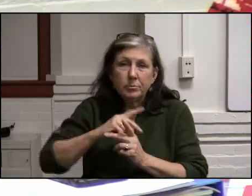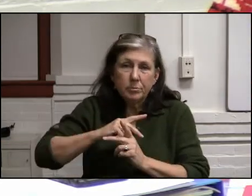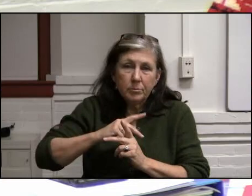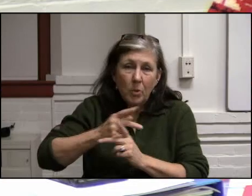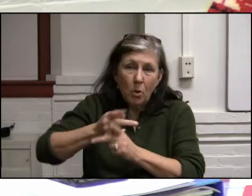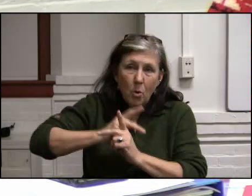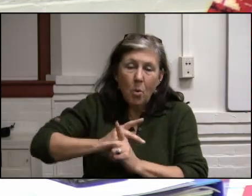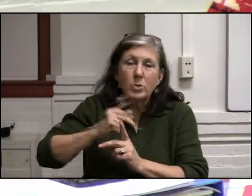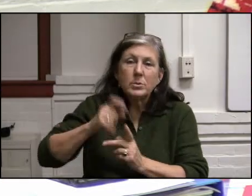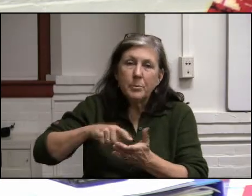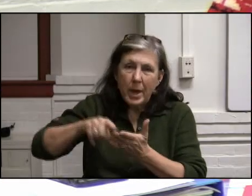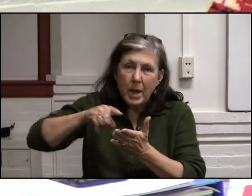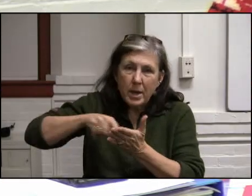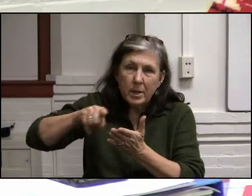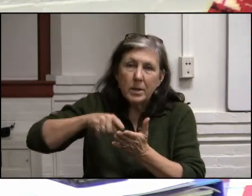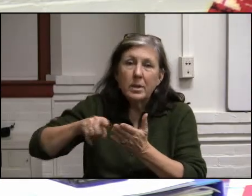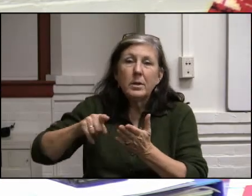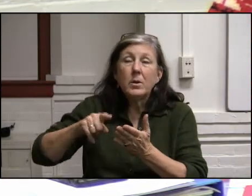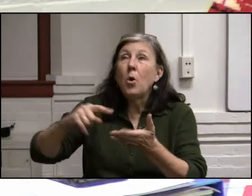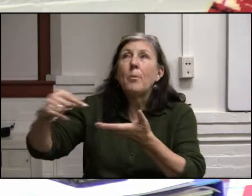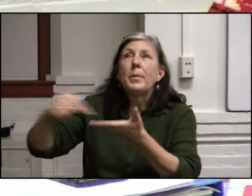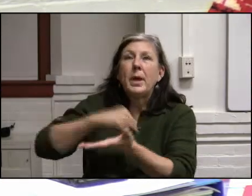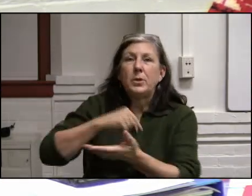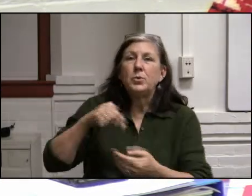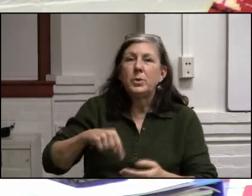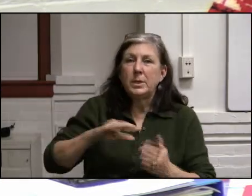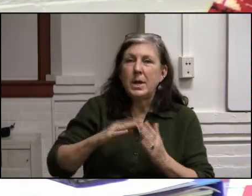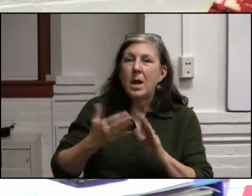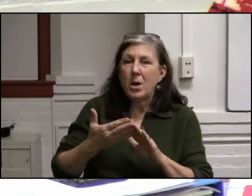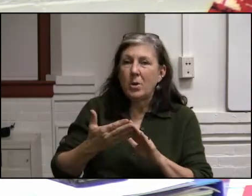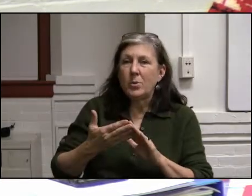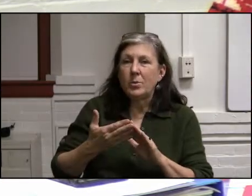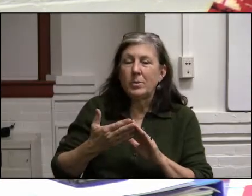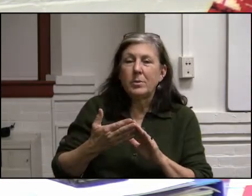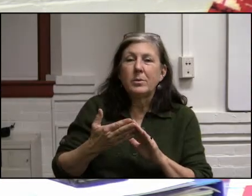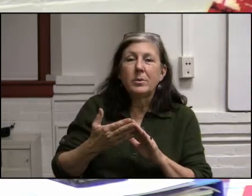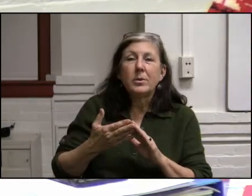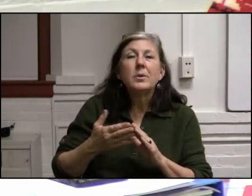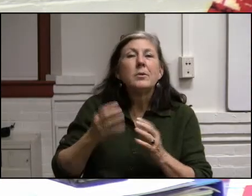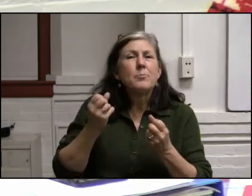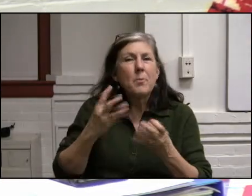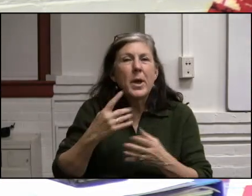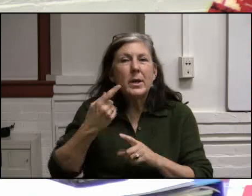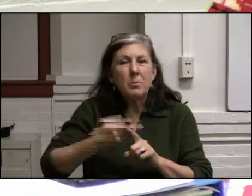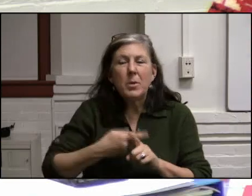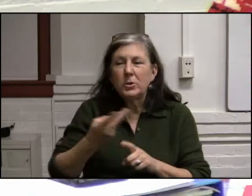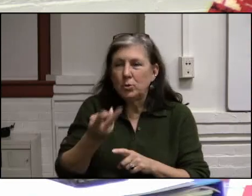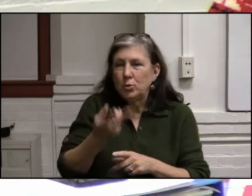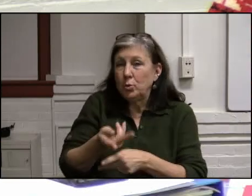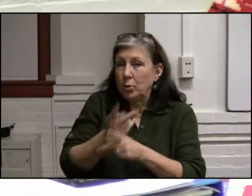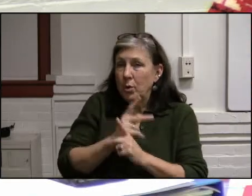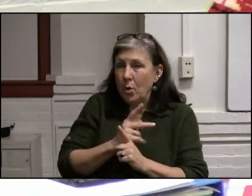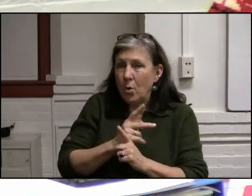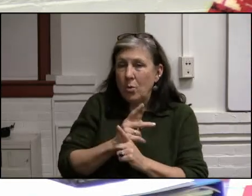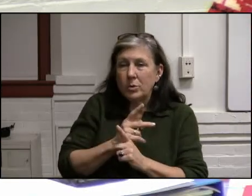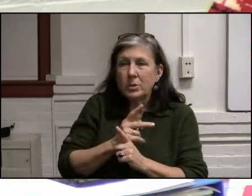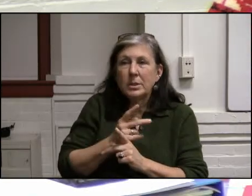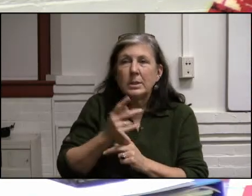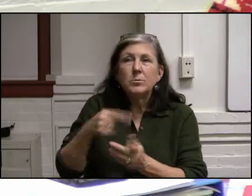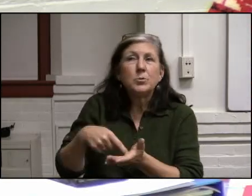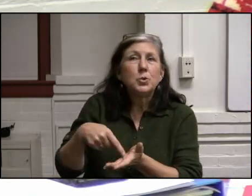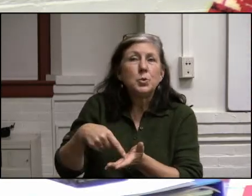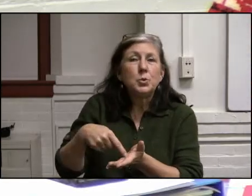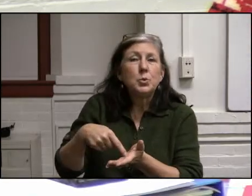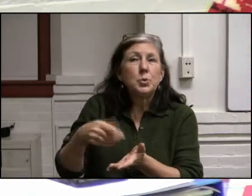repaid to the town. There are, as there have been for many months now, 2 loans that are overdue but